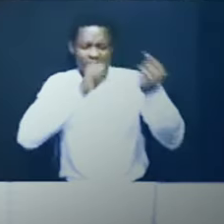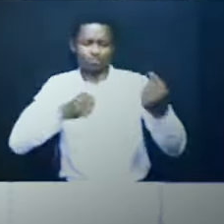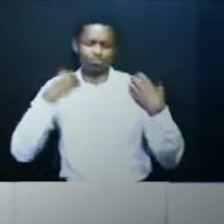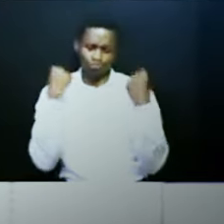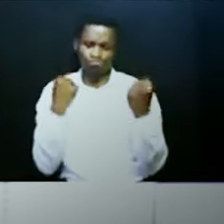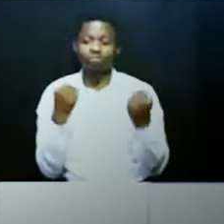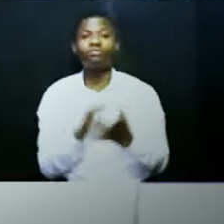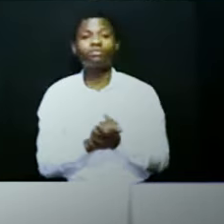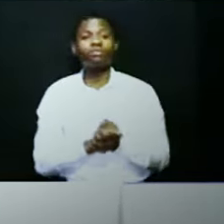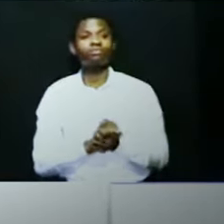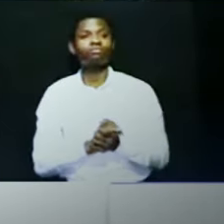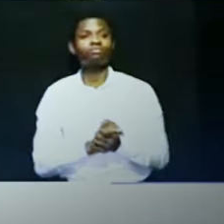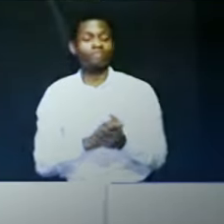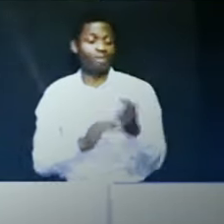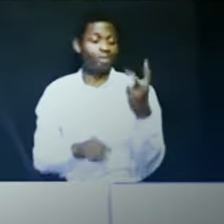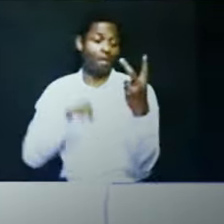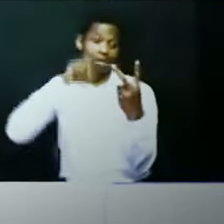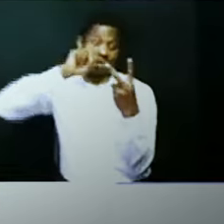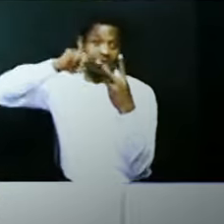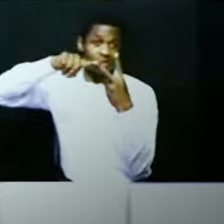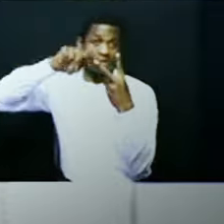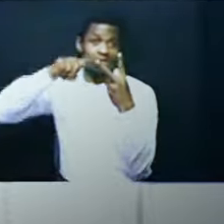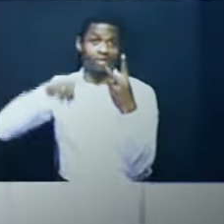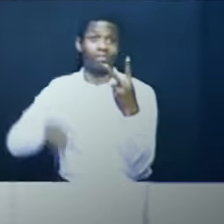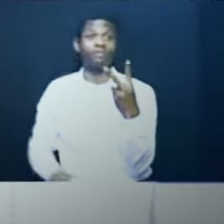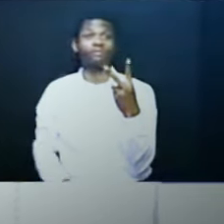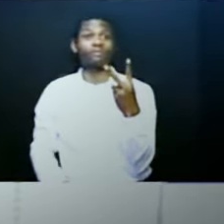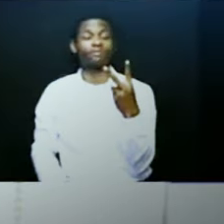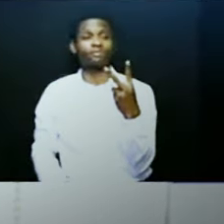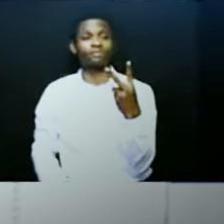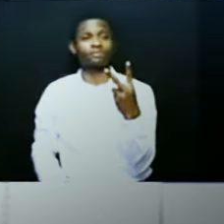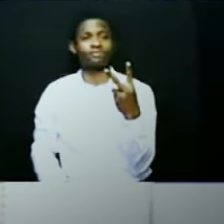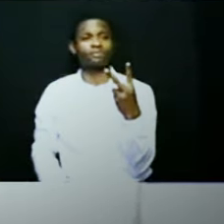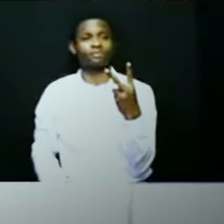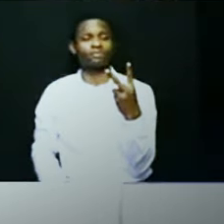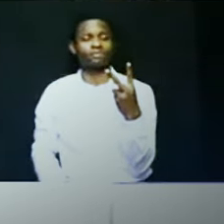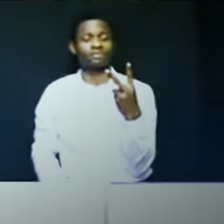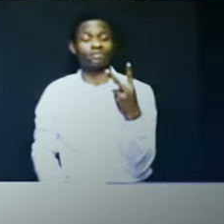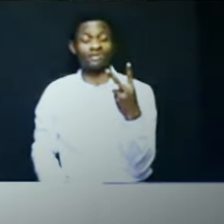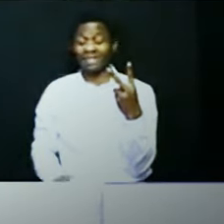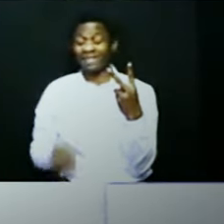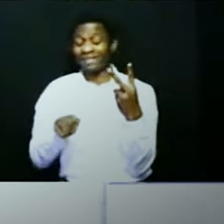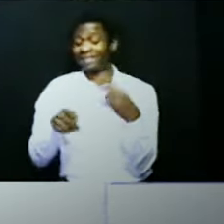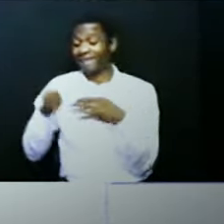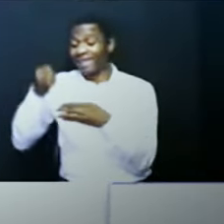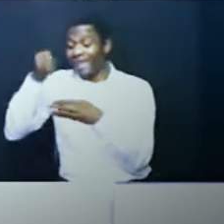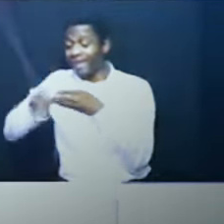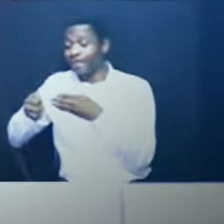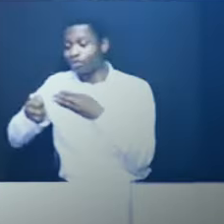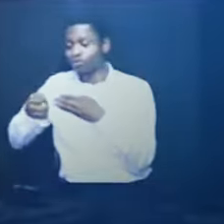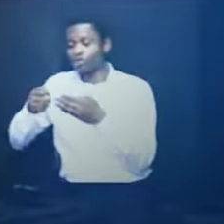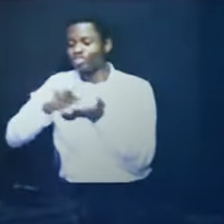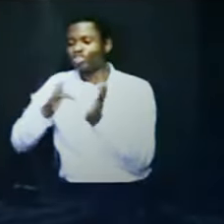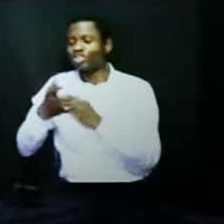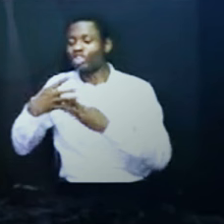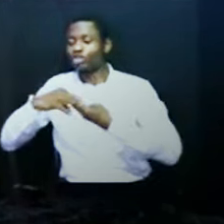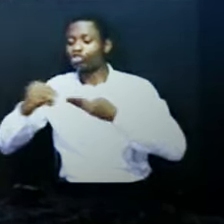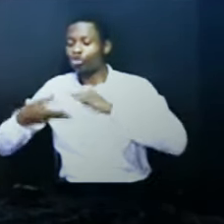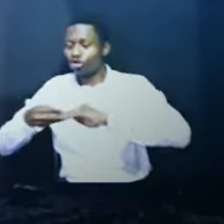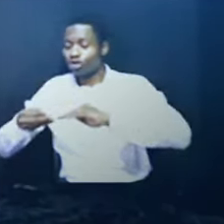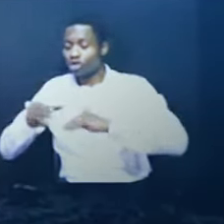The second belief, it's at the end of the story, the death and the resurrection of